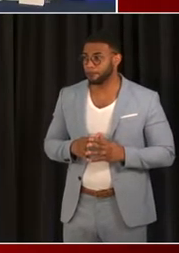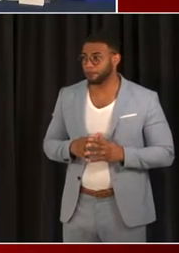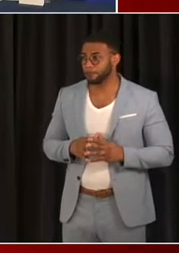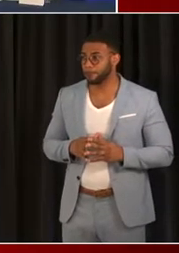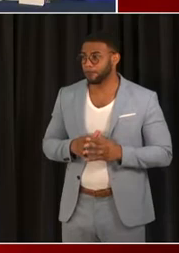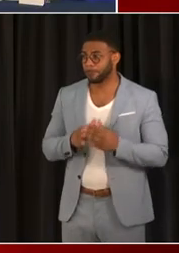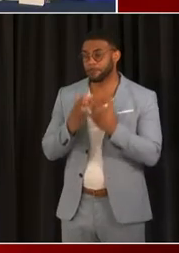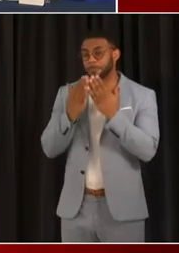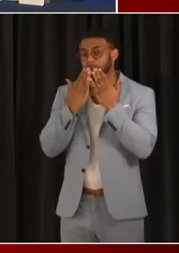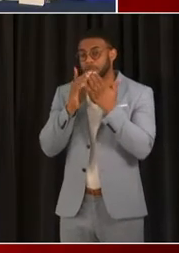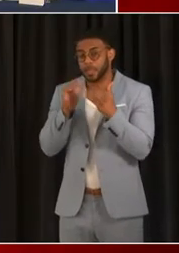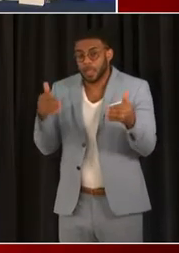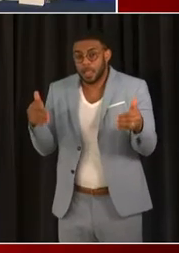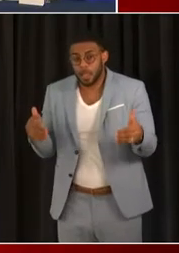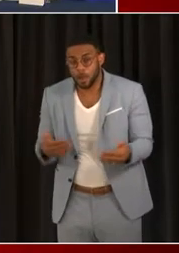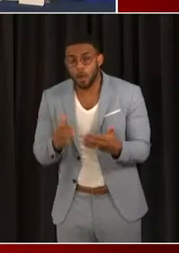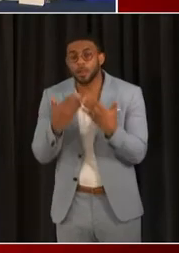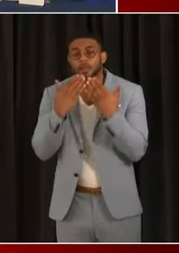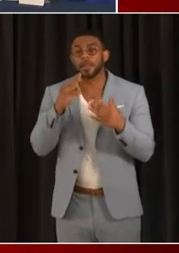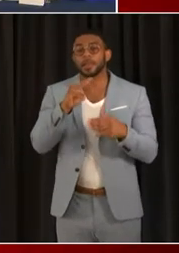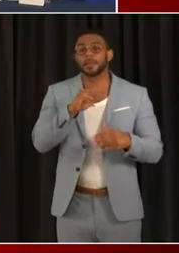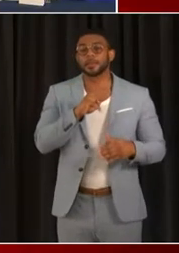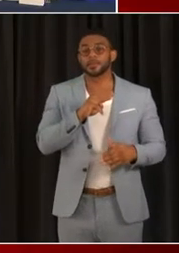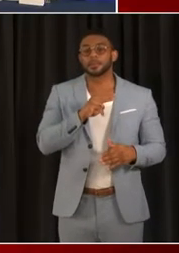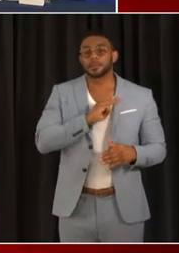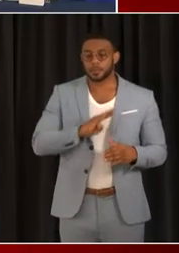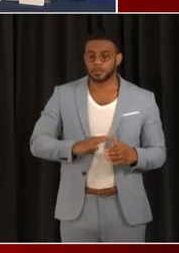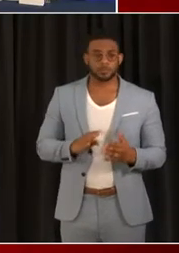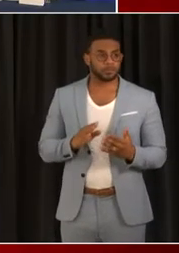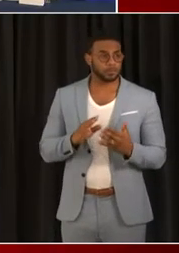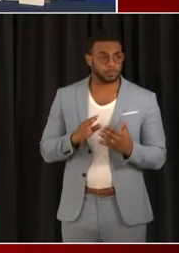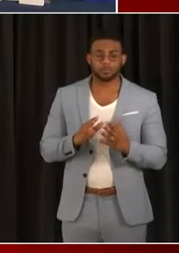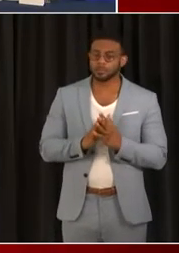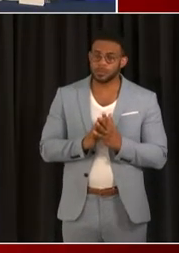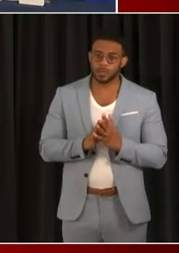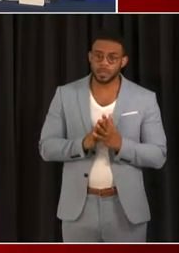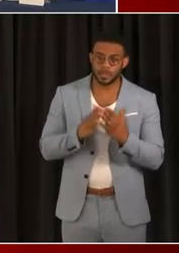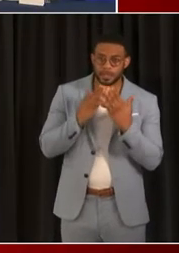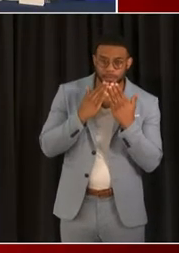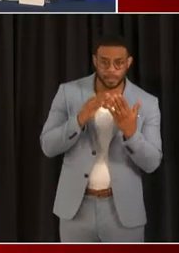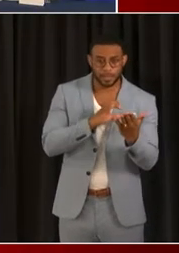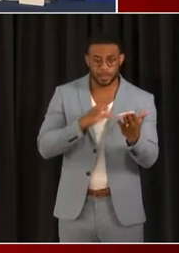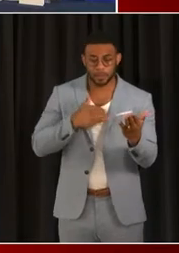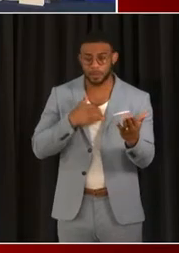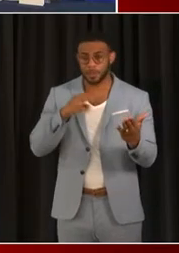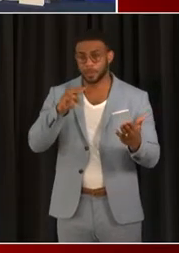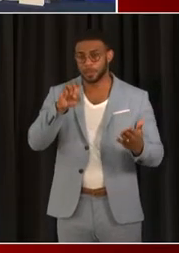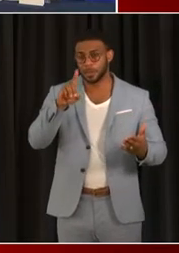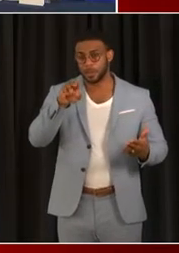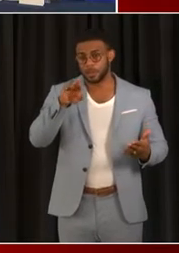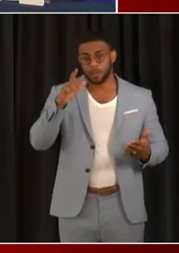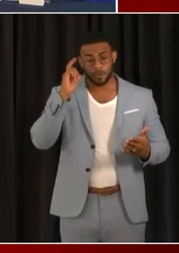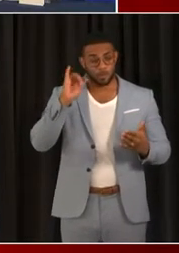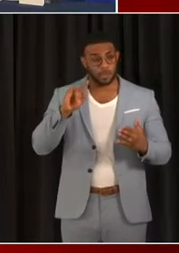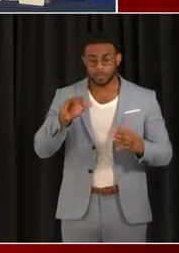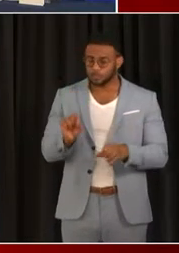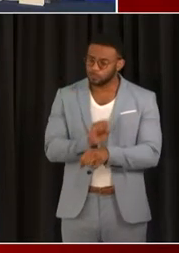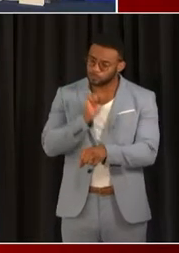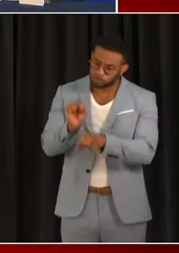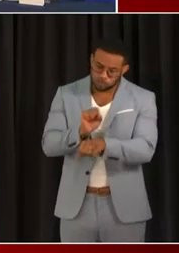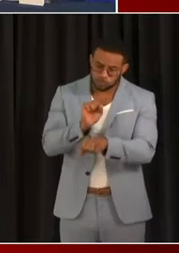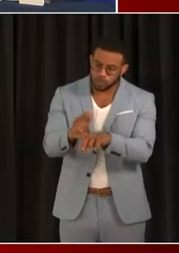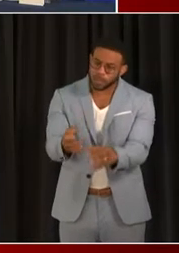Well, thank you for that introduction. I want to thank Mayor Bowser and Councilperson McDuffie for their tireless